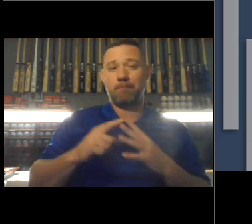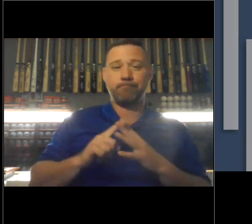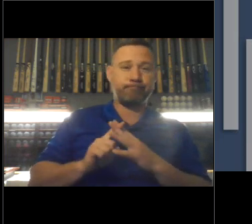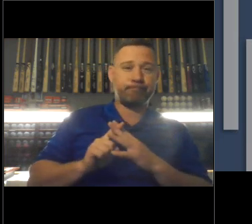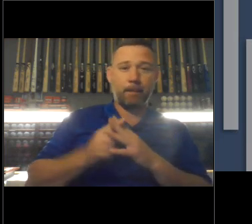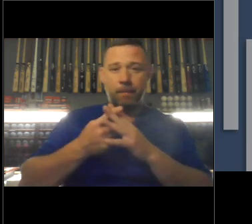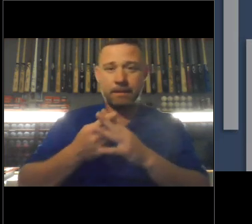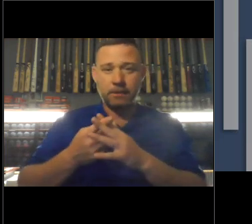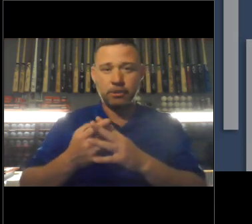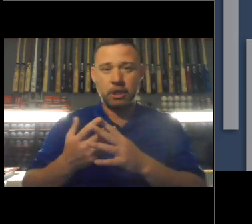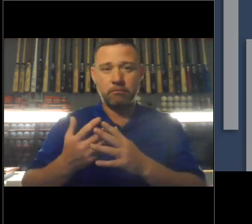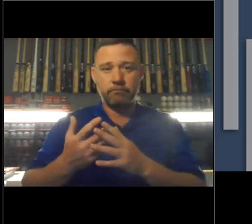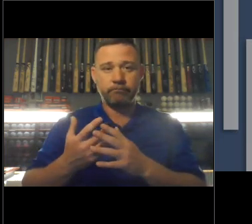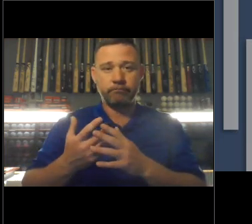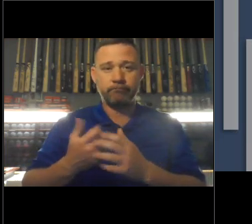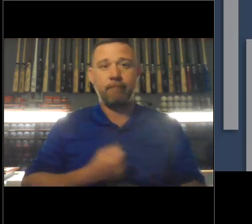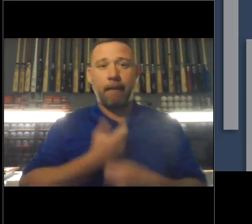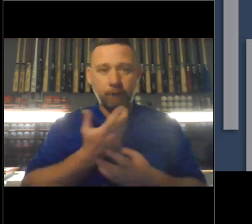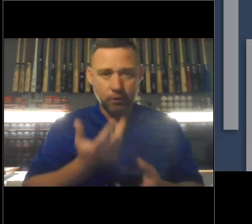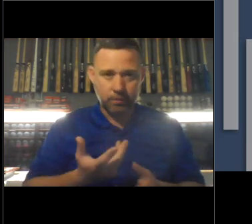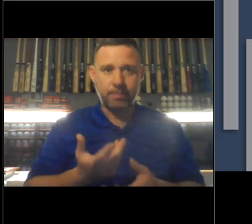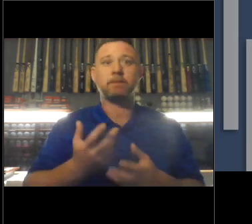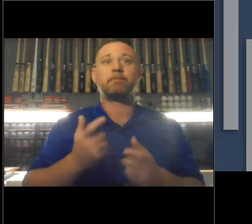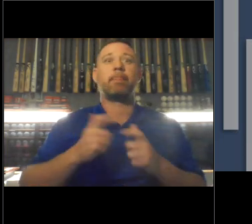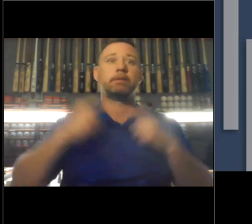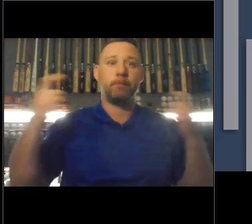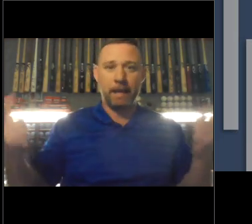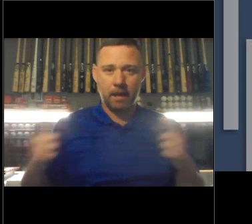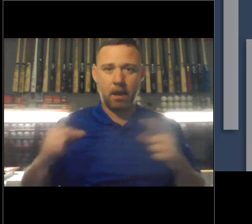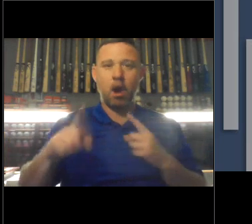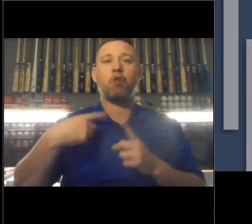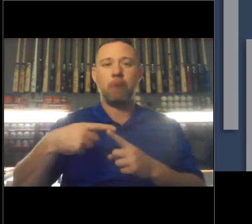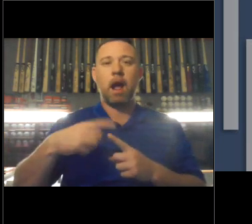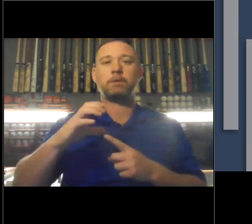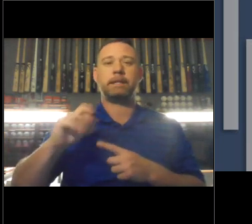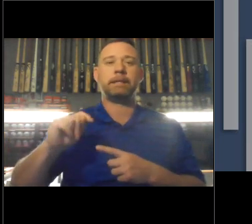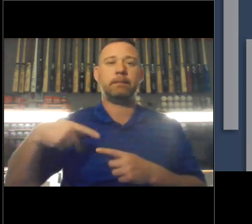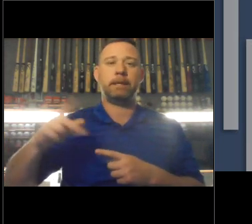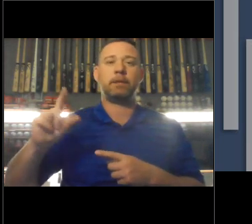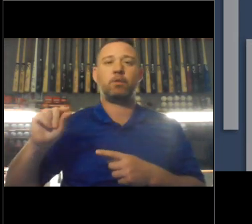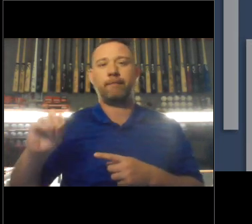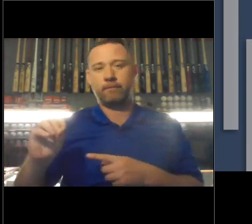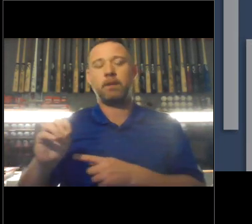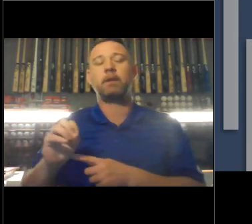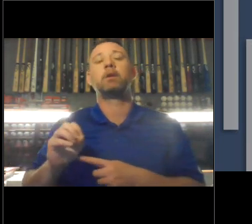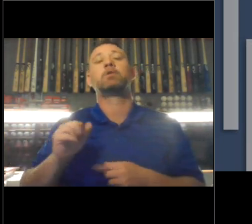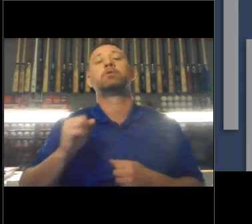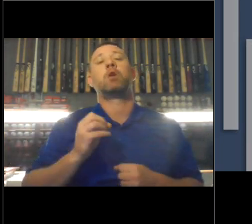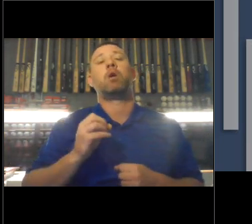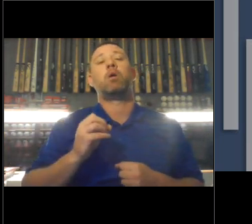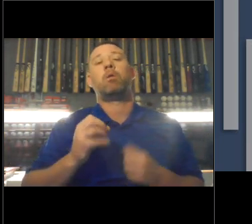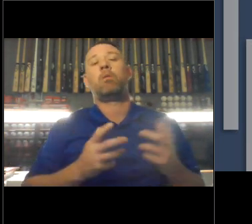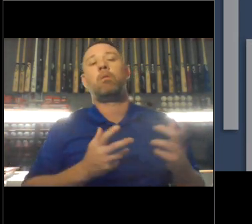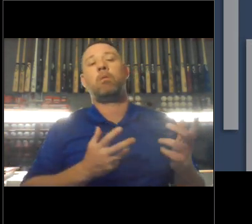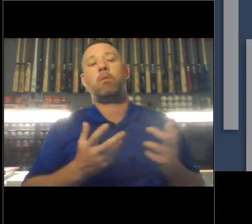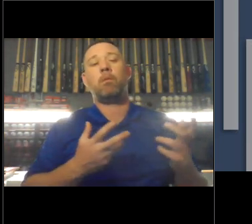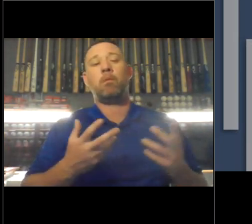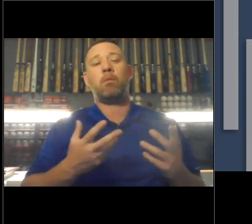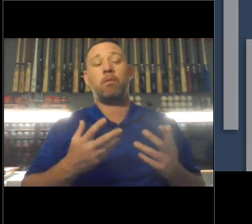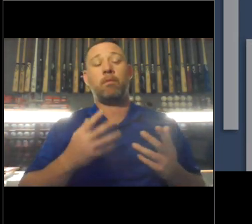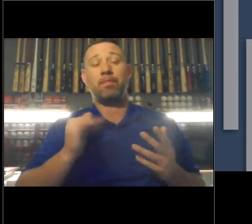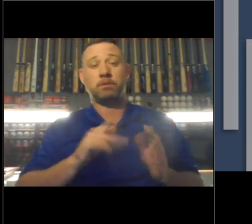implementation effort, that's been this robust around the CTP 2050. And so, given that this is